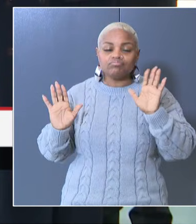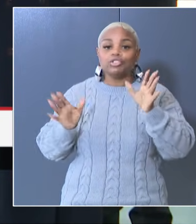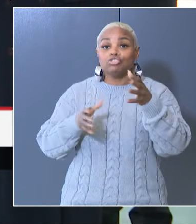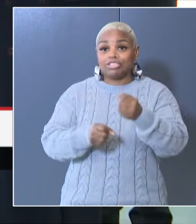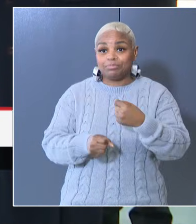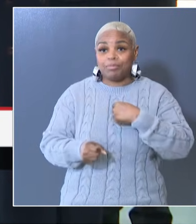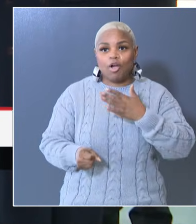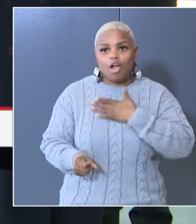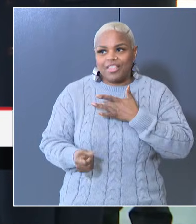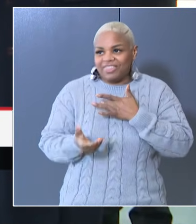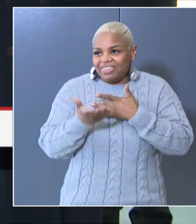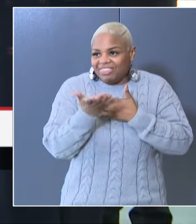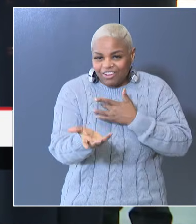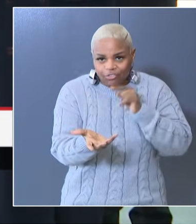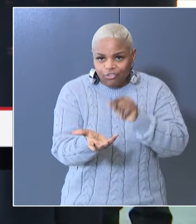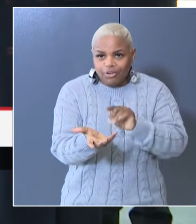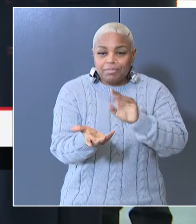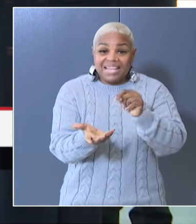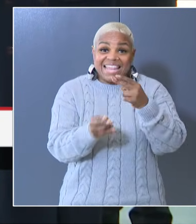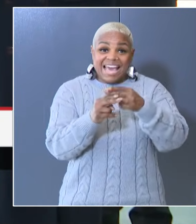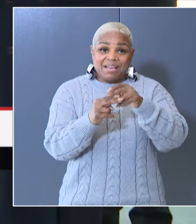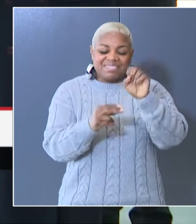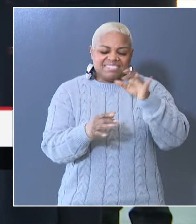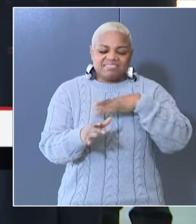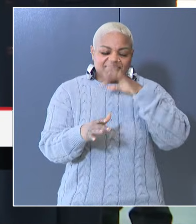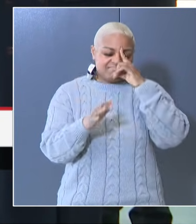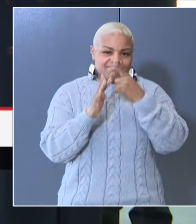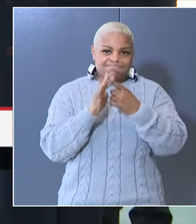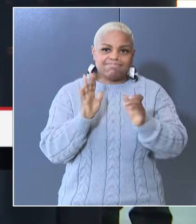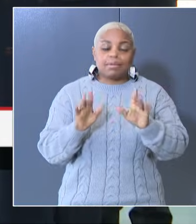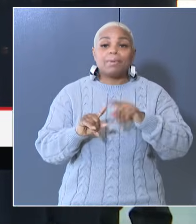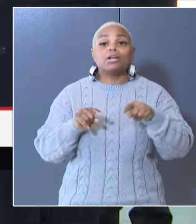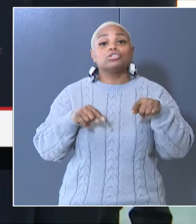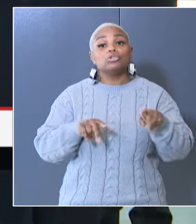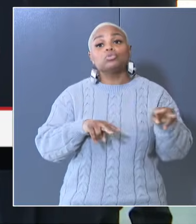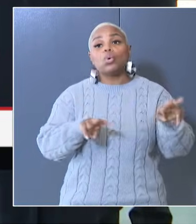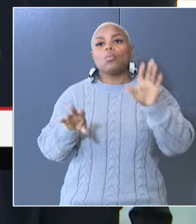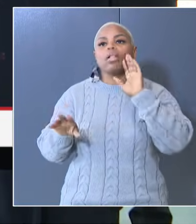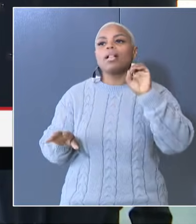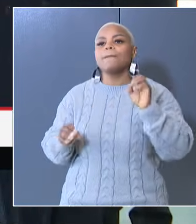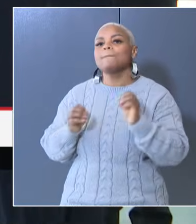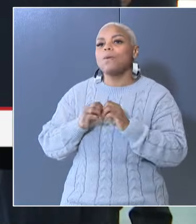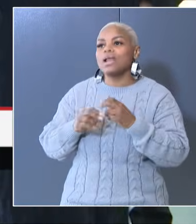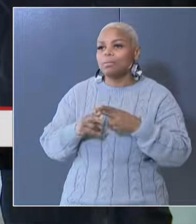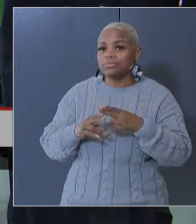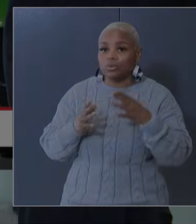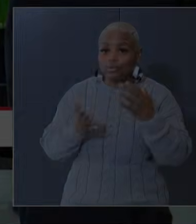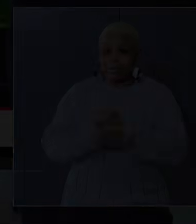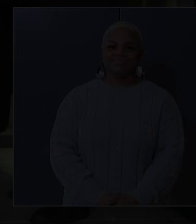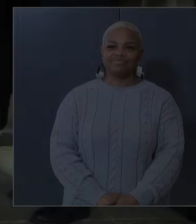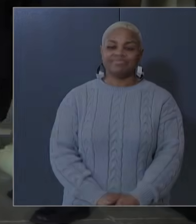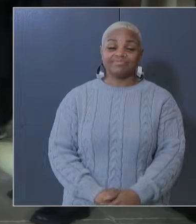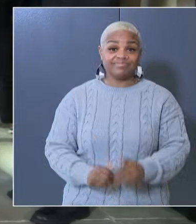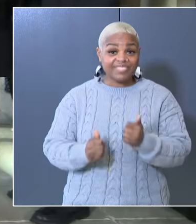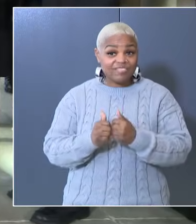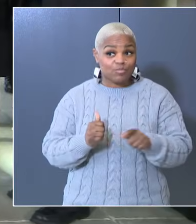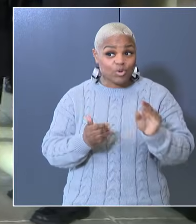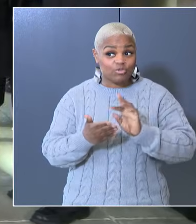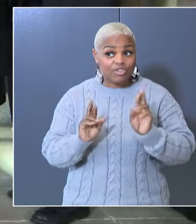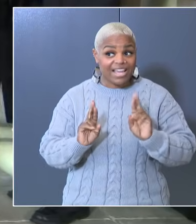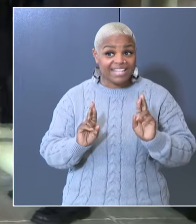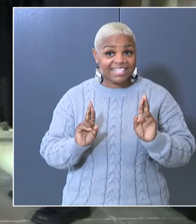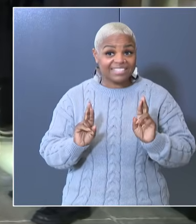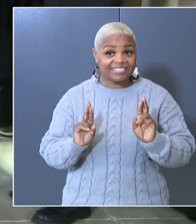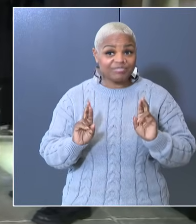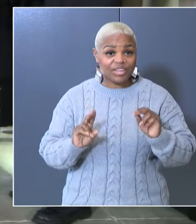just going to make sure that we can do that during the tour. So I think we're going to cut the ribbon and go from there. Counting down